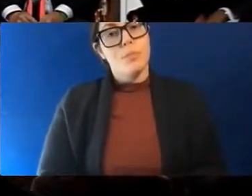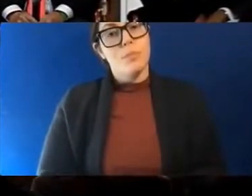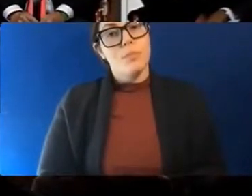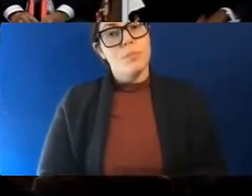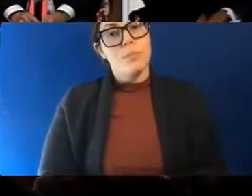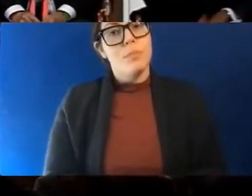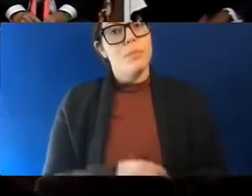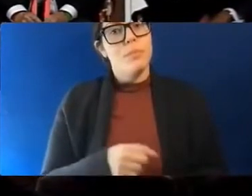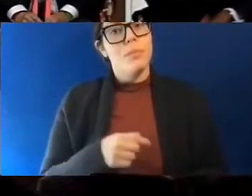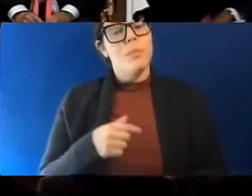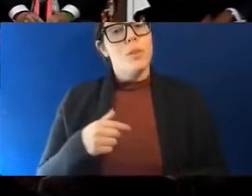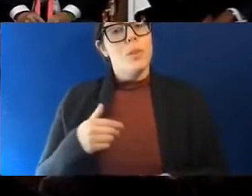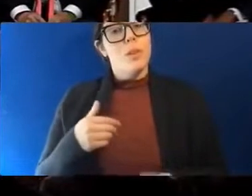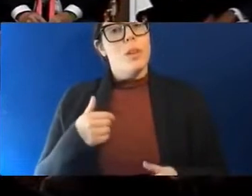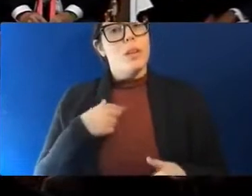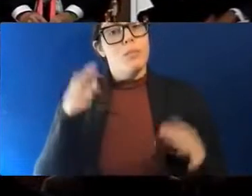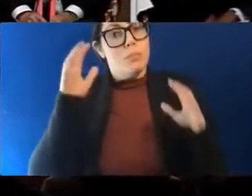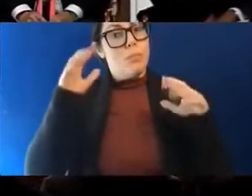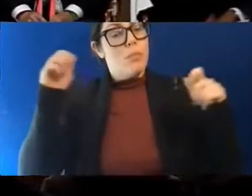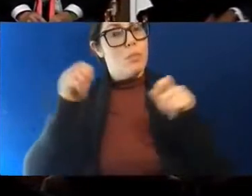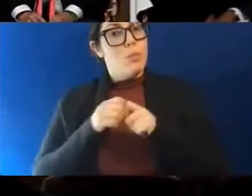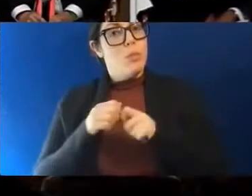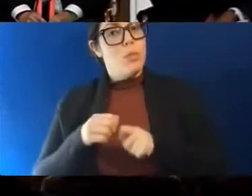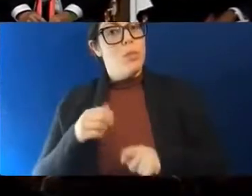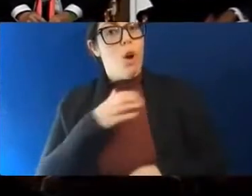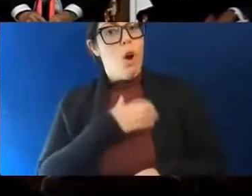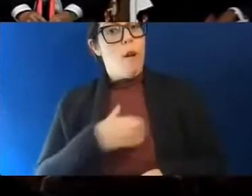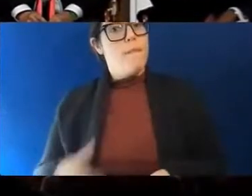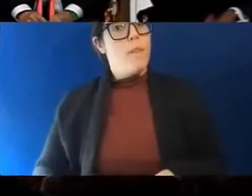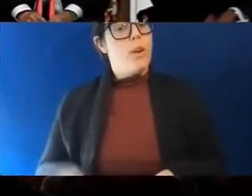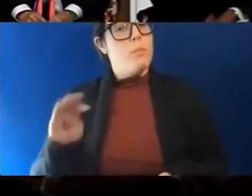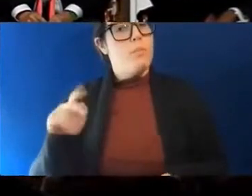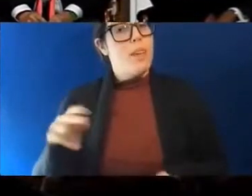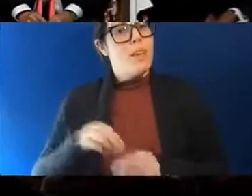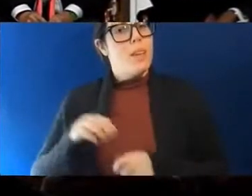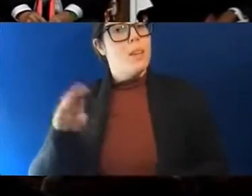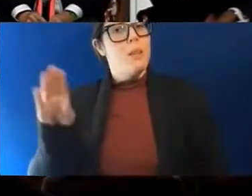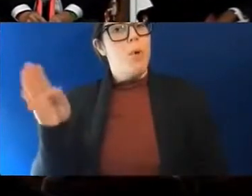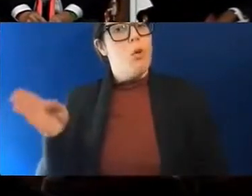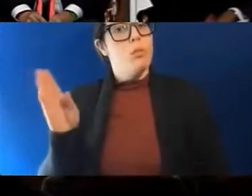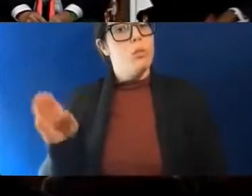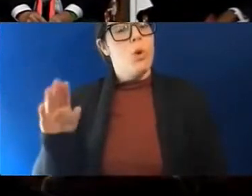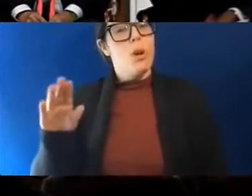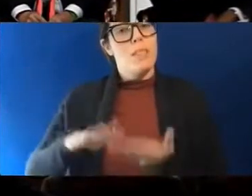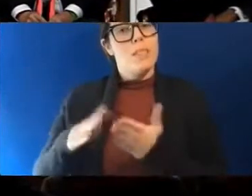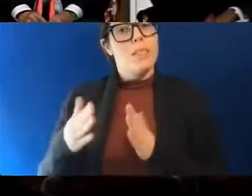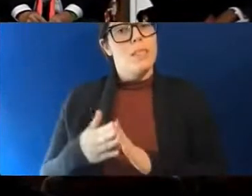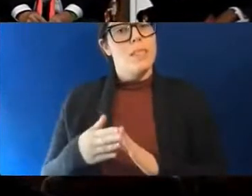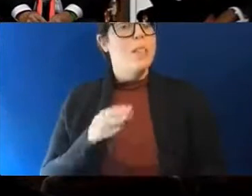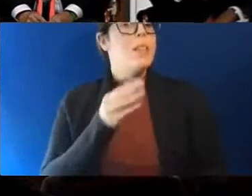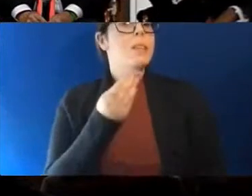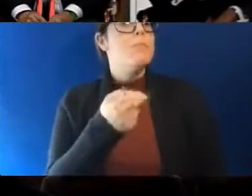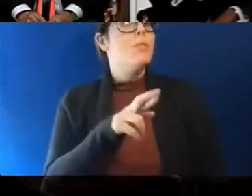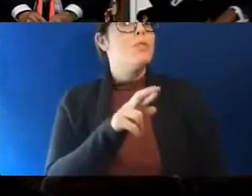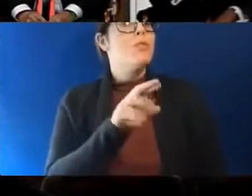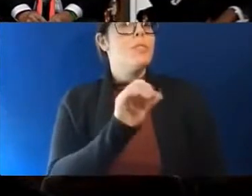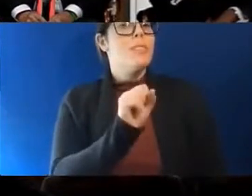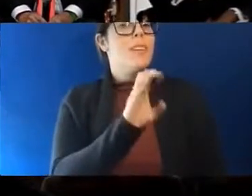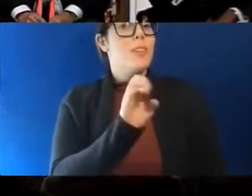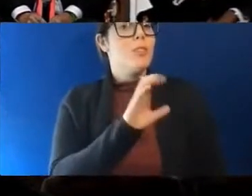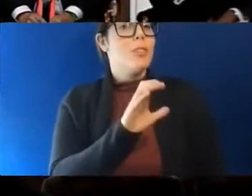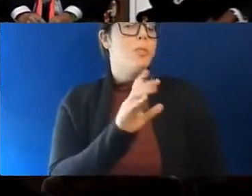the parent of Harbor Bank in Baltimore City. Mr. Secretary, or